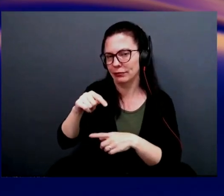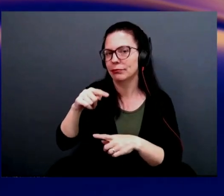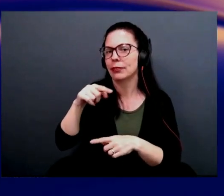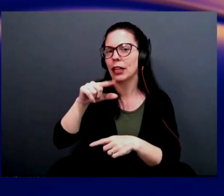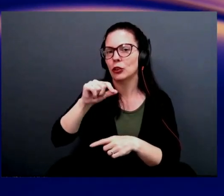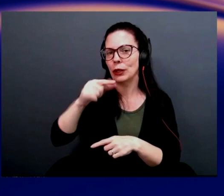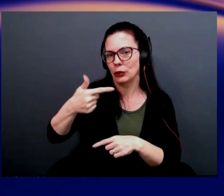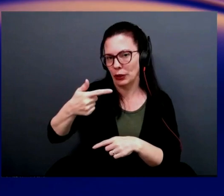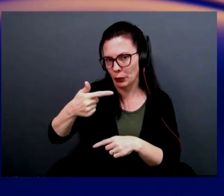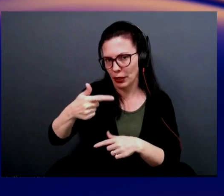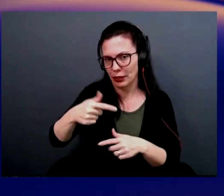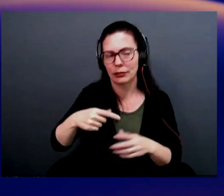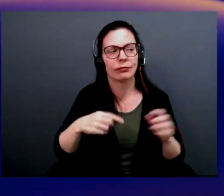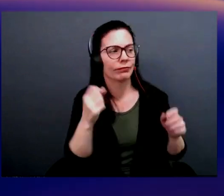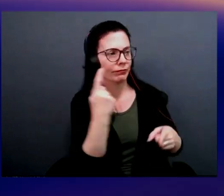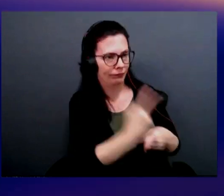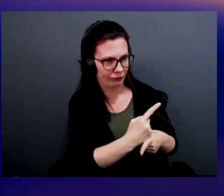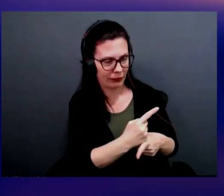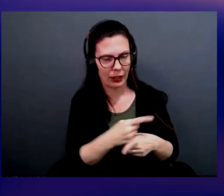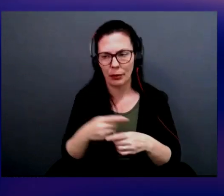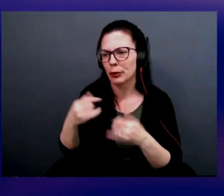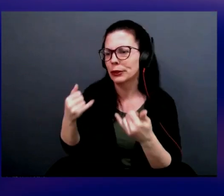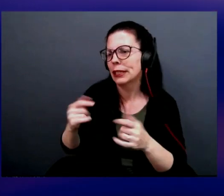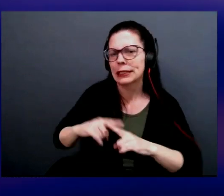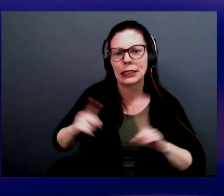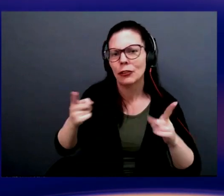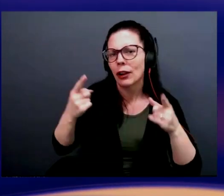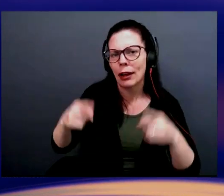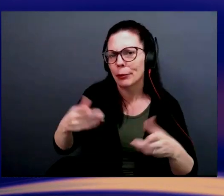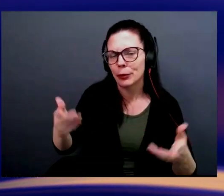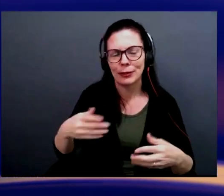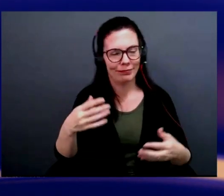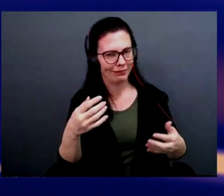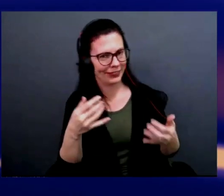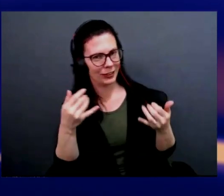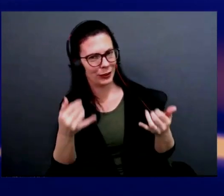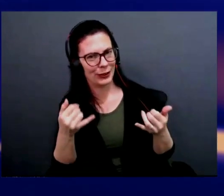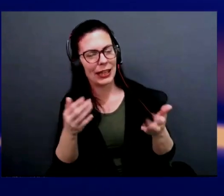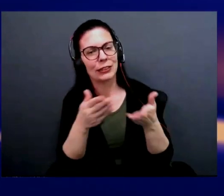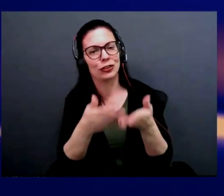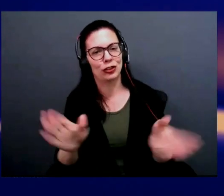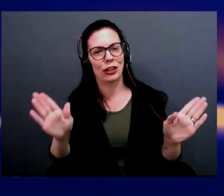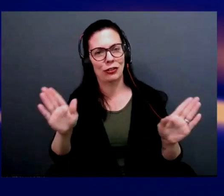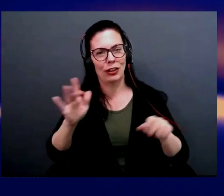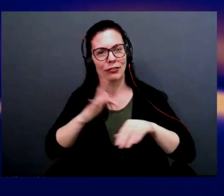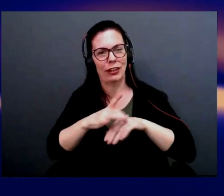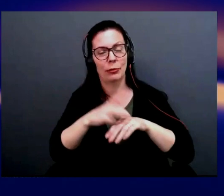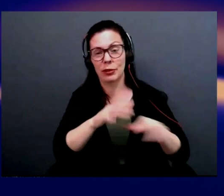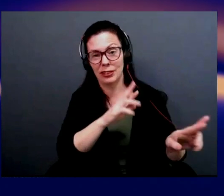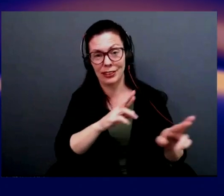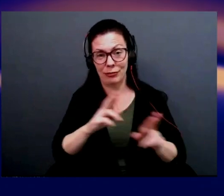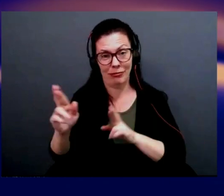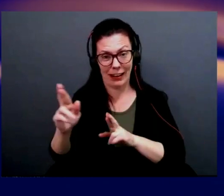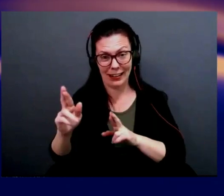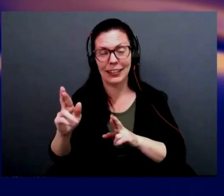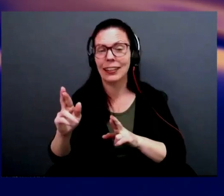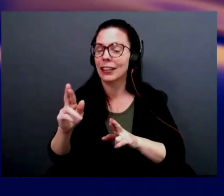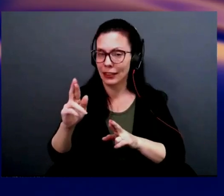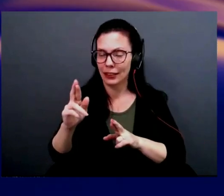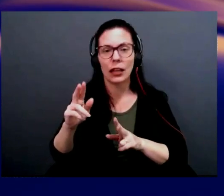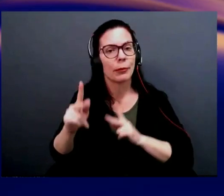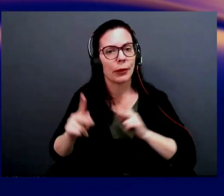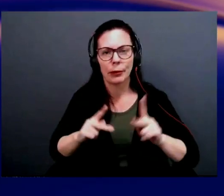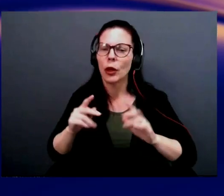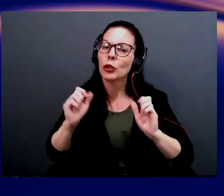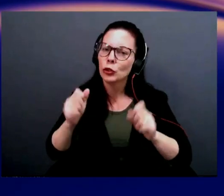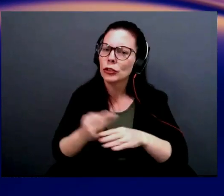now, today, what's different? What's happening? Today, it's general availability. It's ready to go. People could have been